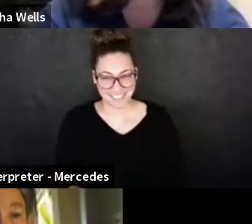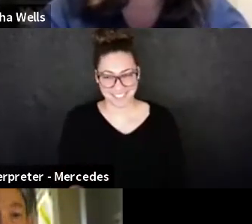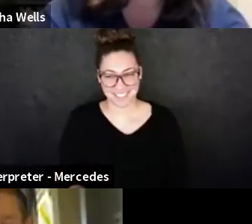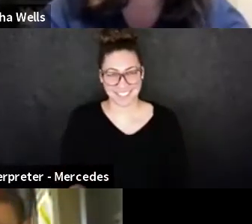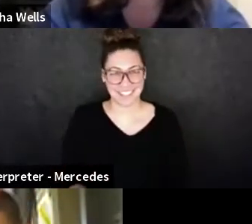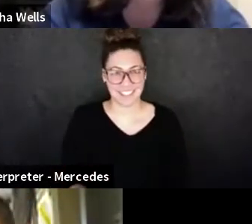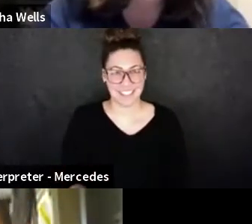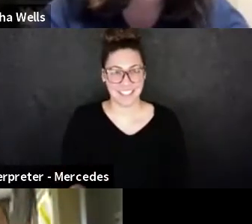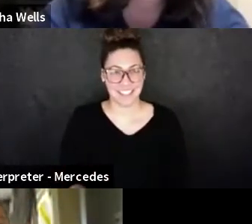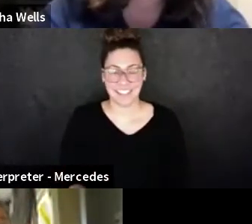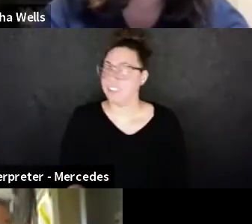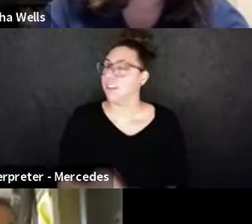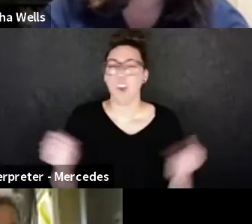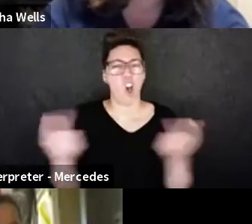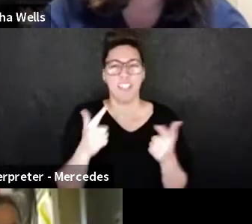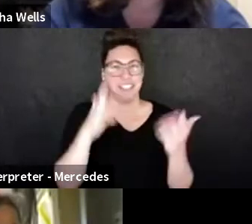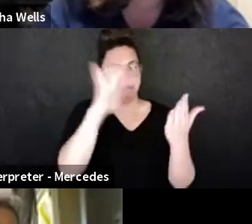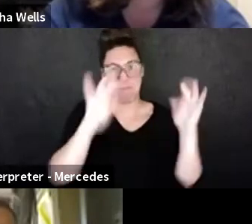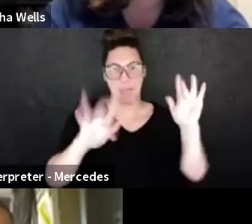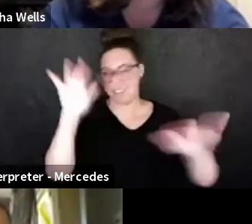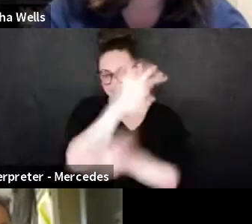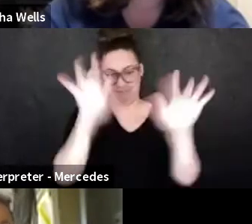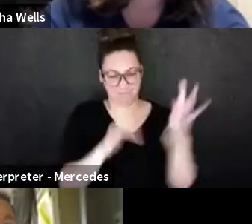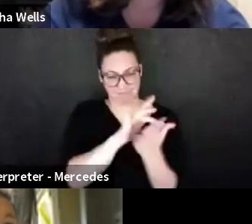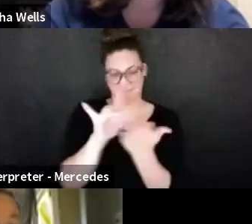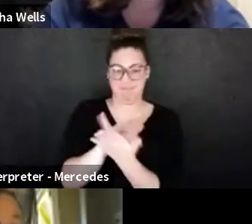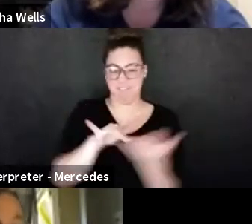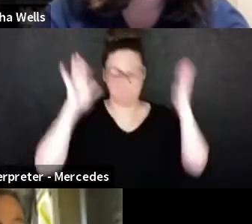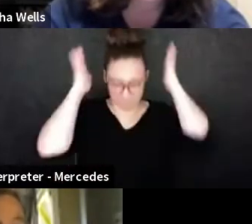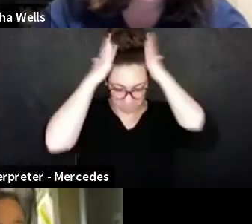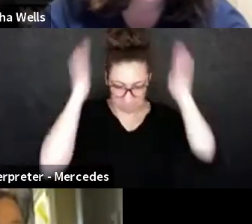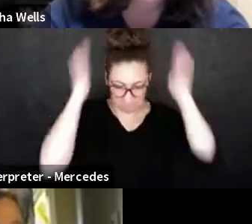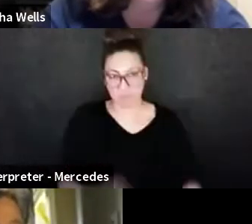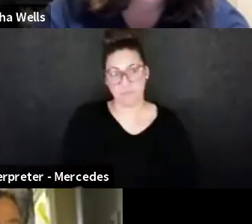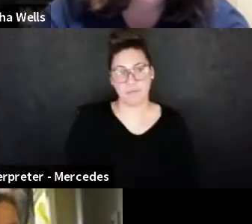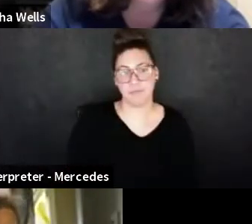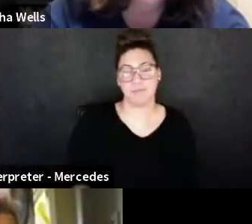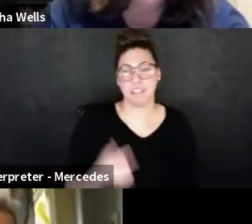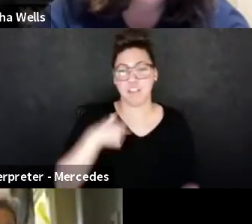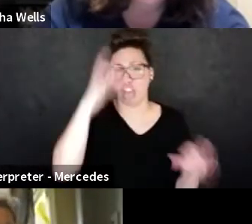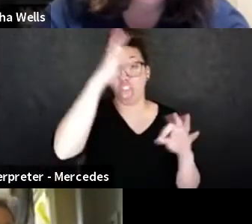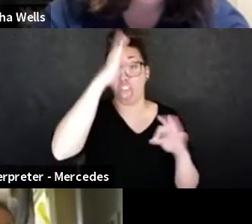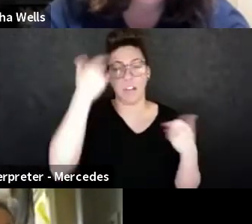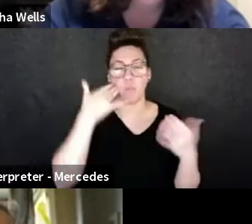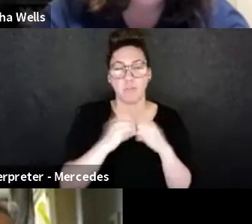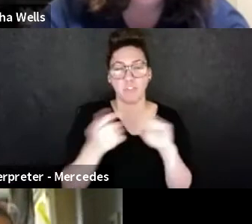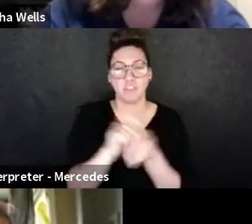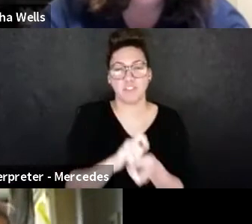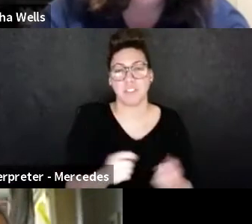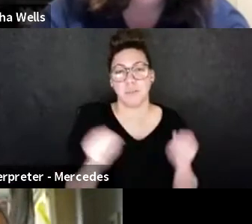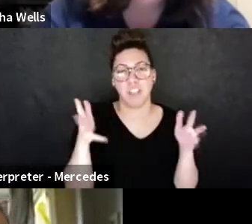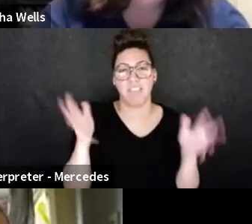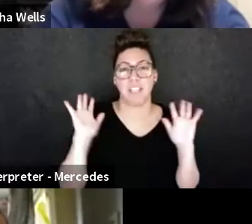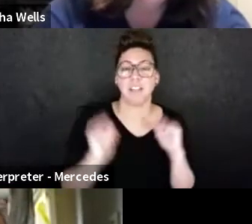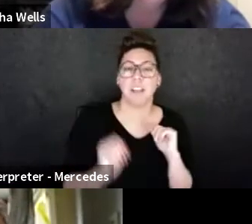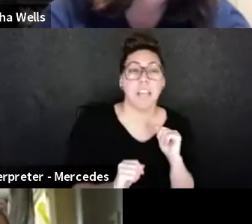it's all these buttons. That's Carl Johansson. I'm just too ignorant to know how to change that, so I'm just going to leave it.